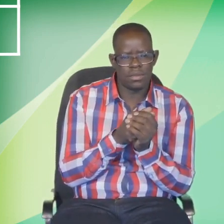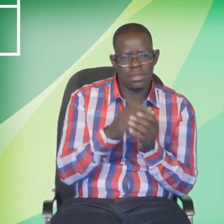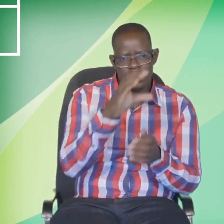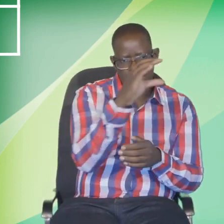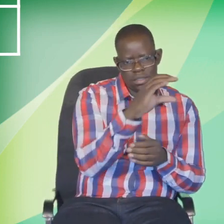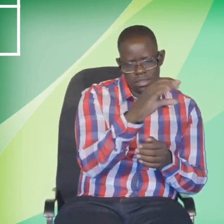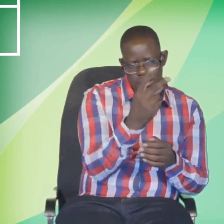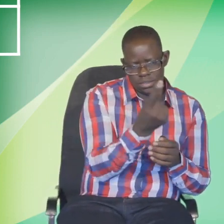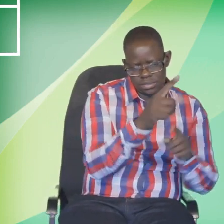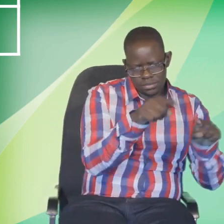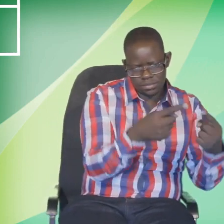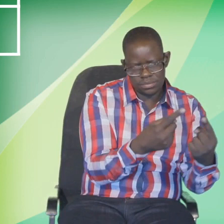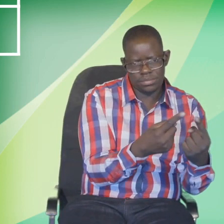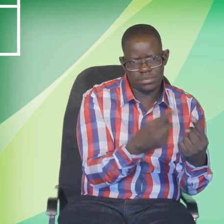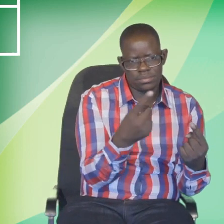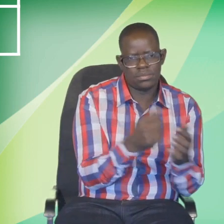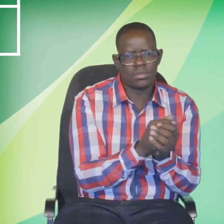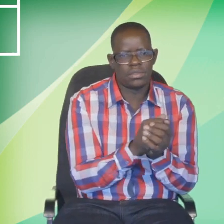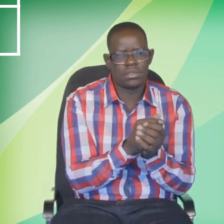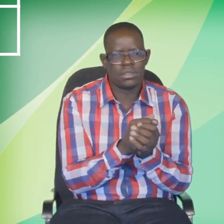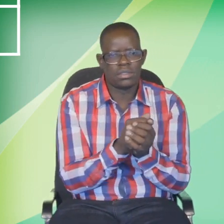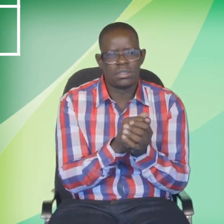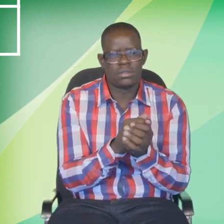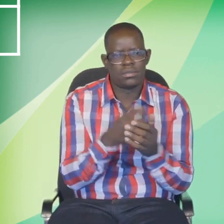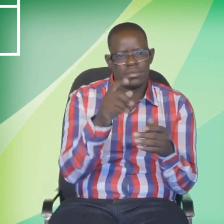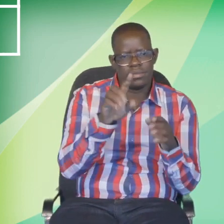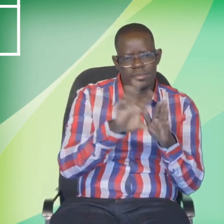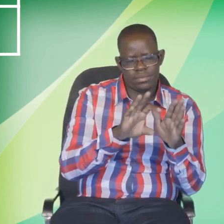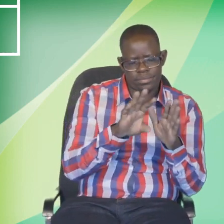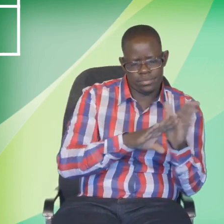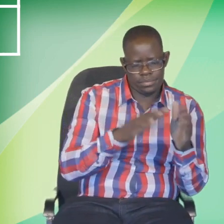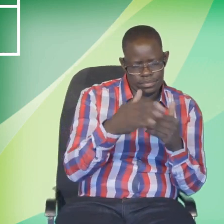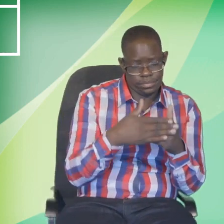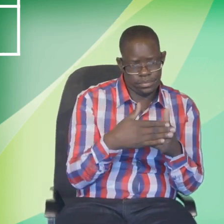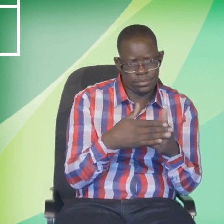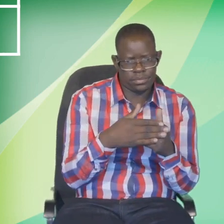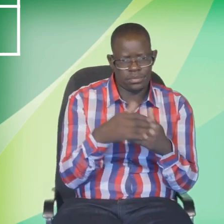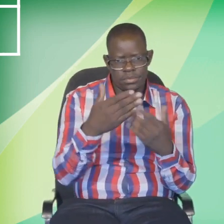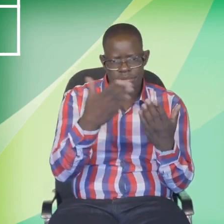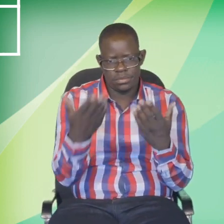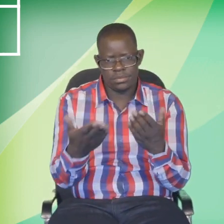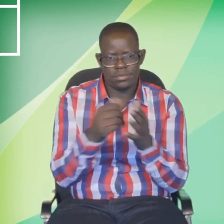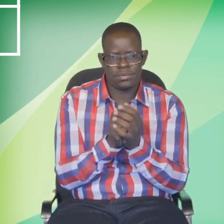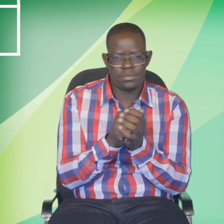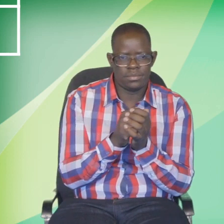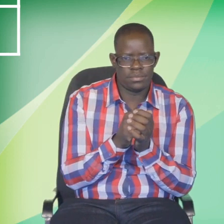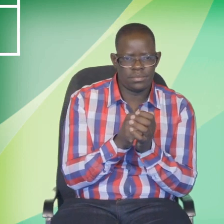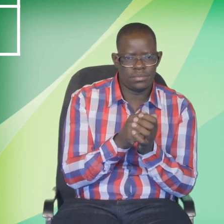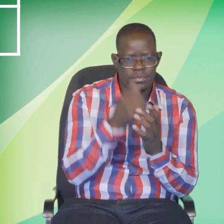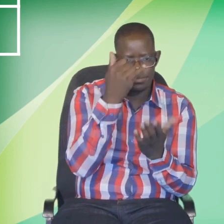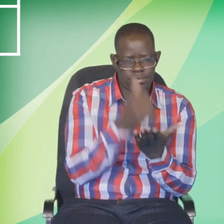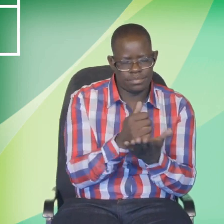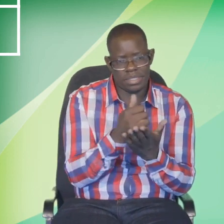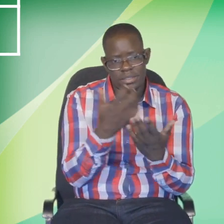Credit purchases, creditors journal. Purchases return or return outwards, creditors return journal. Bank